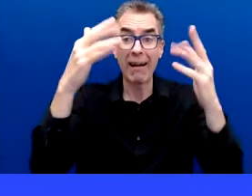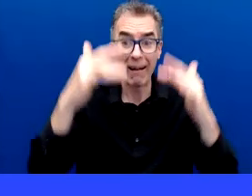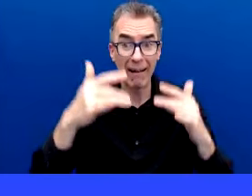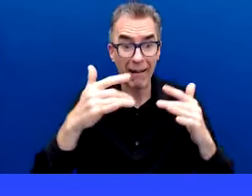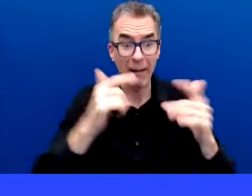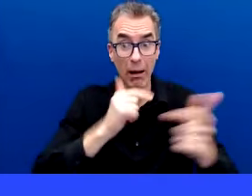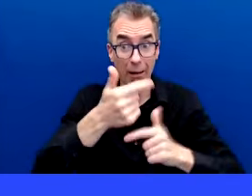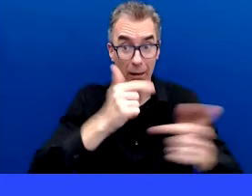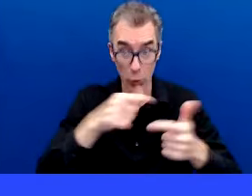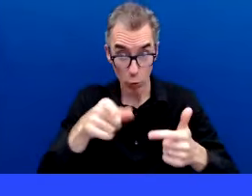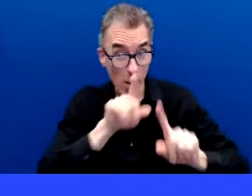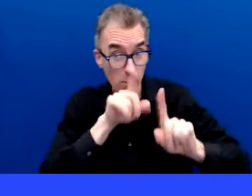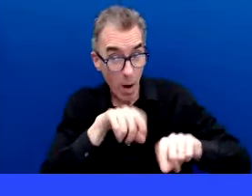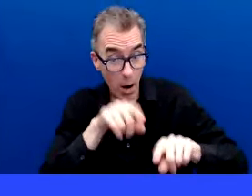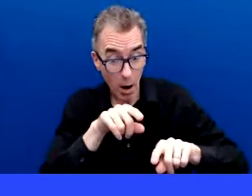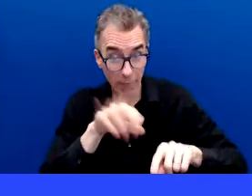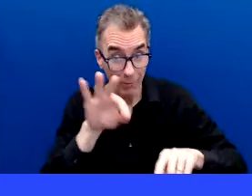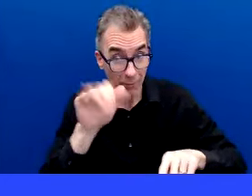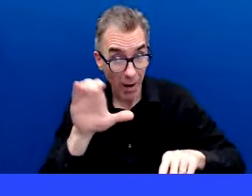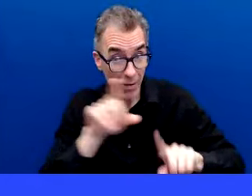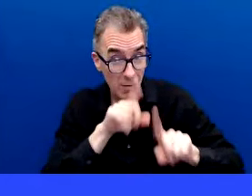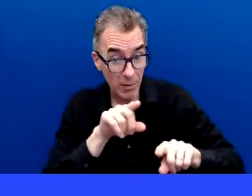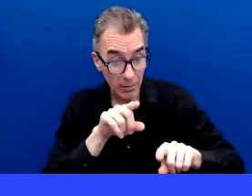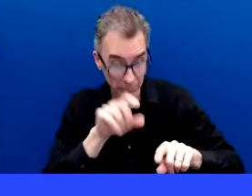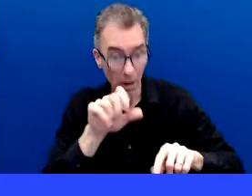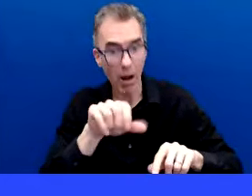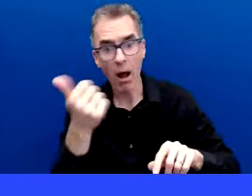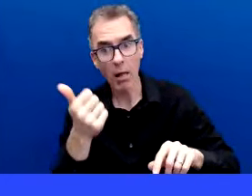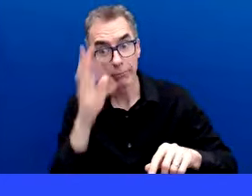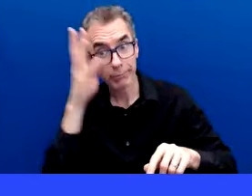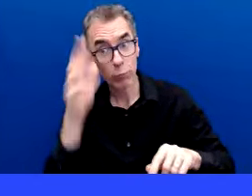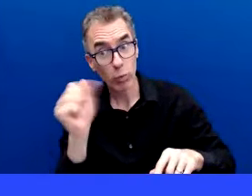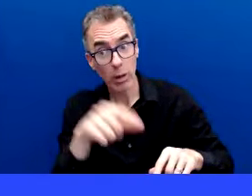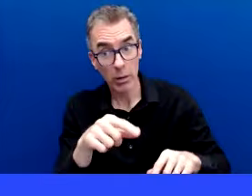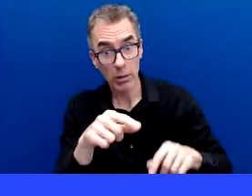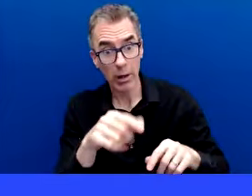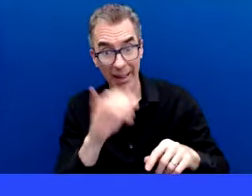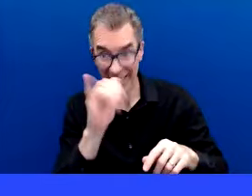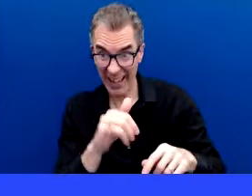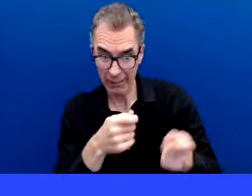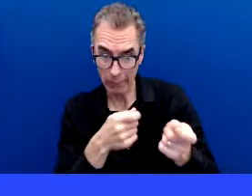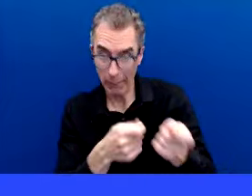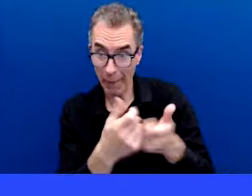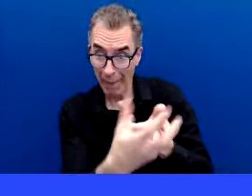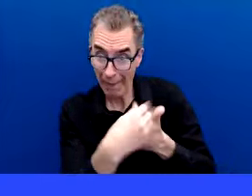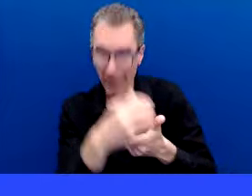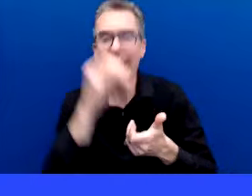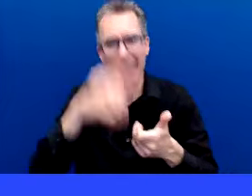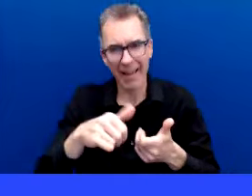the faculty and initiating another question, creating more engagement, that is considered